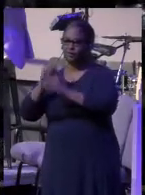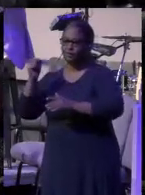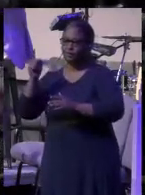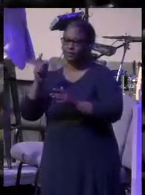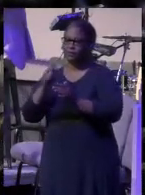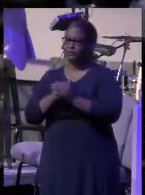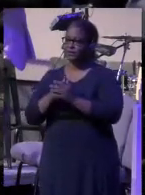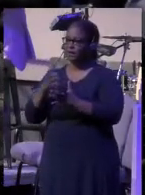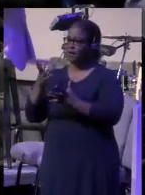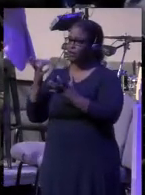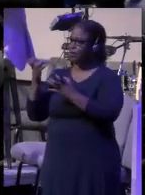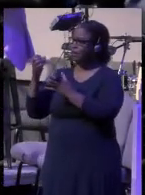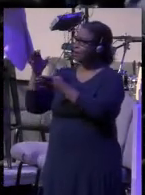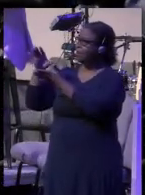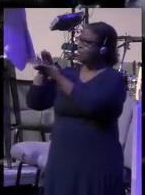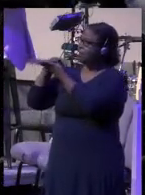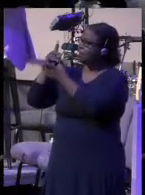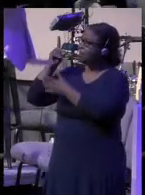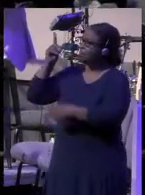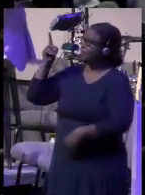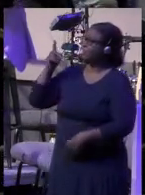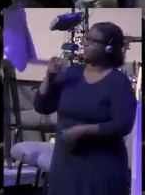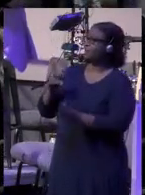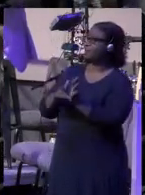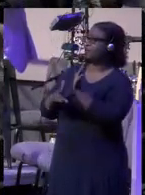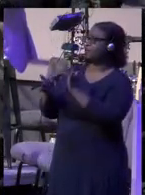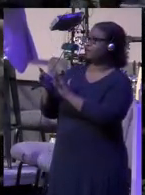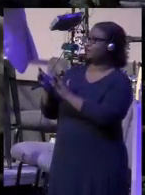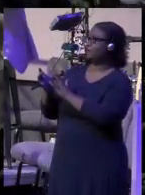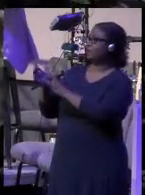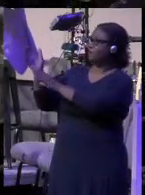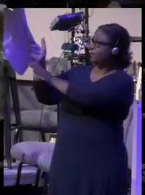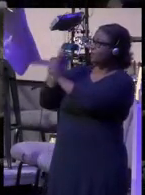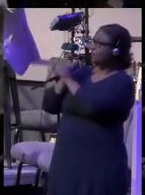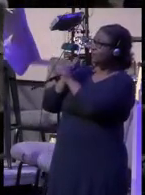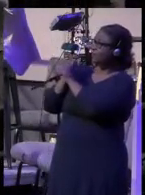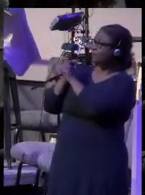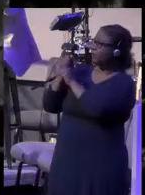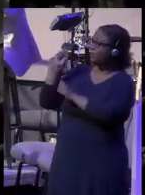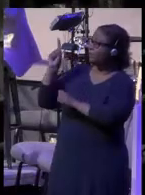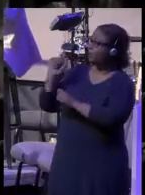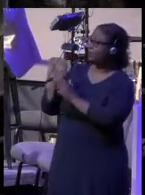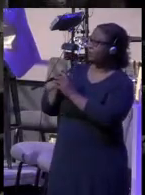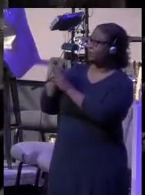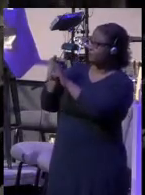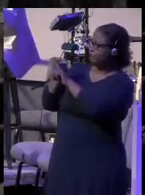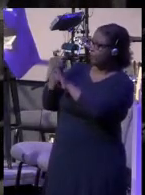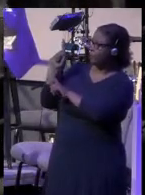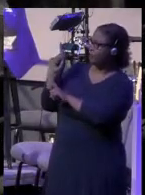I want to learn of you, Lord Jesus, and receive from you, Lord Jesus.